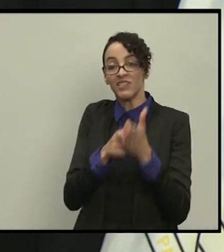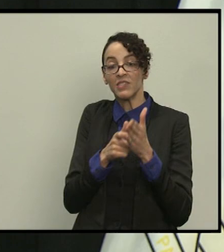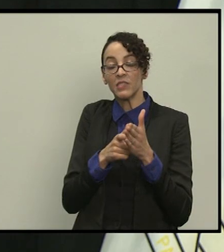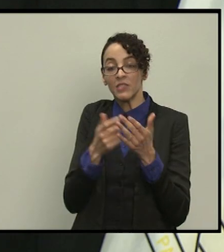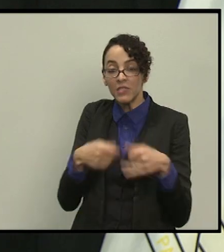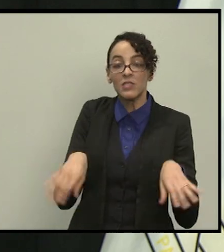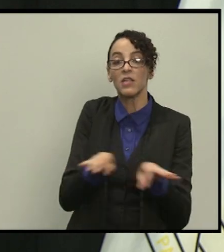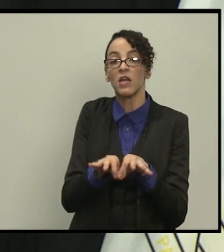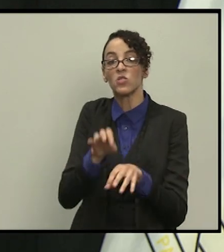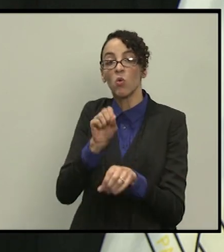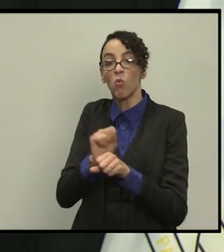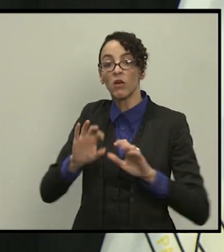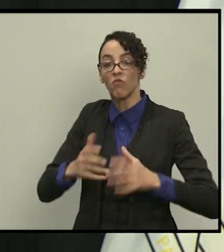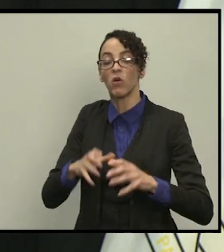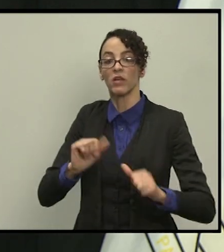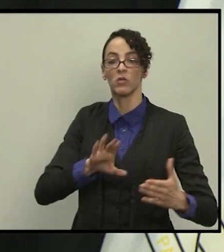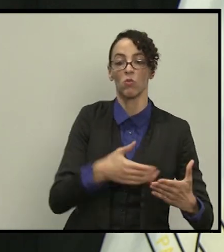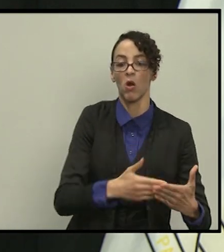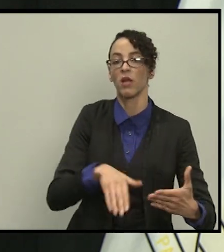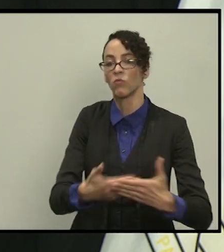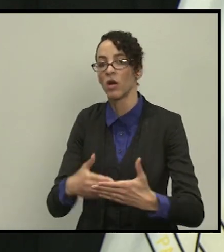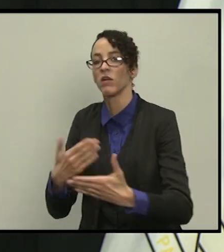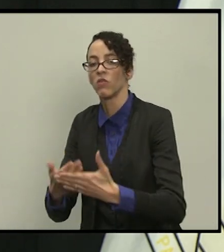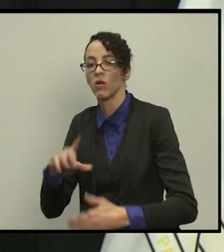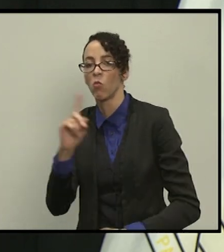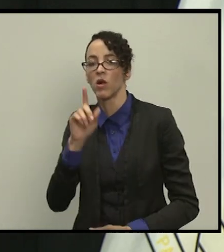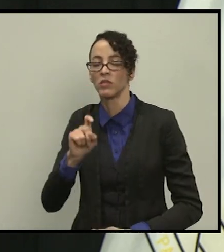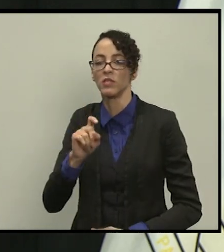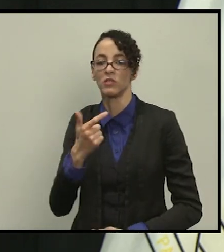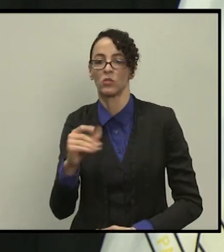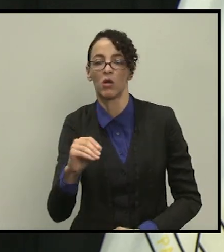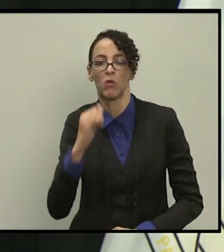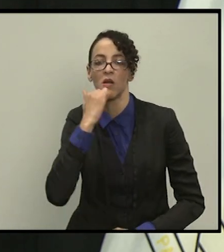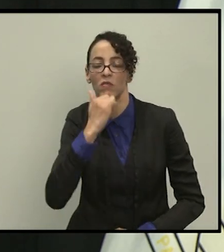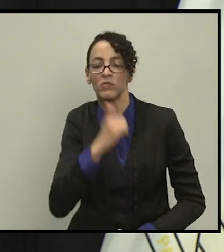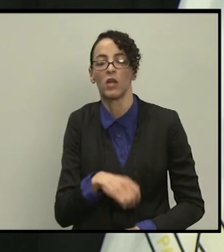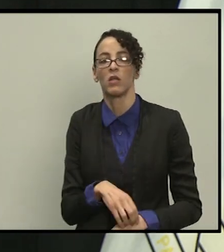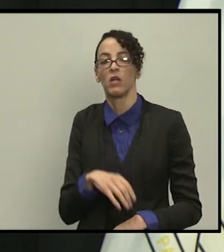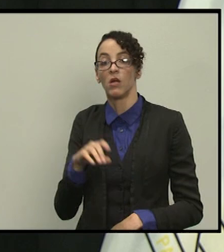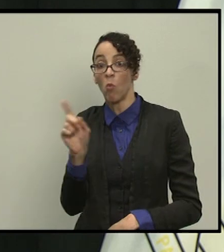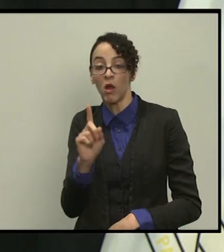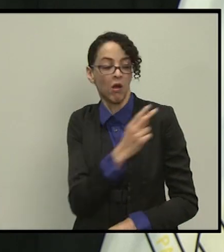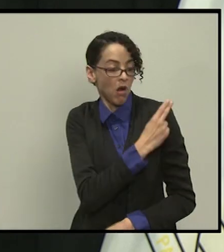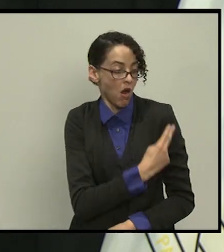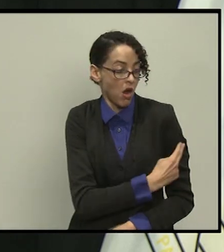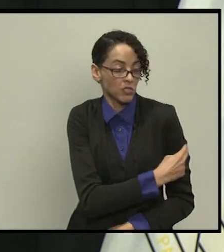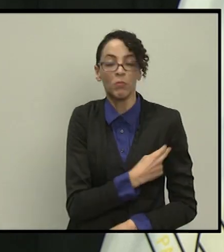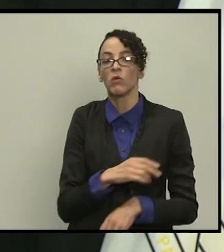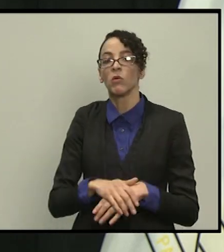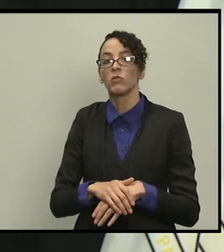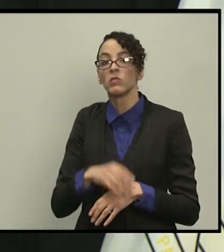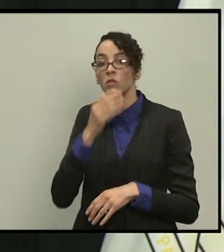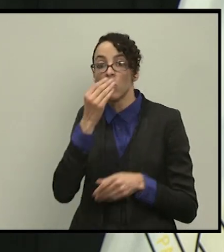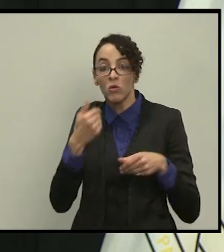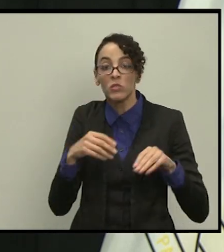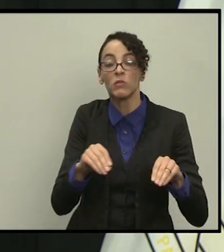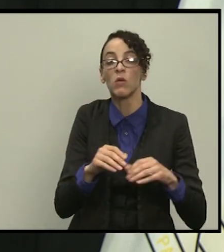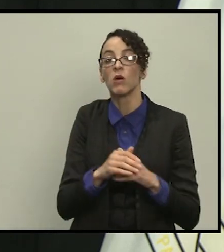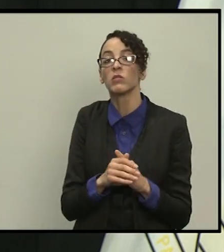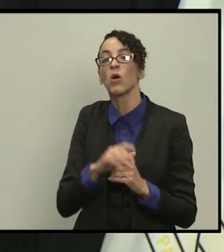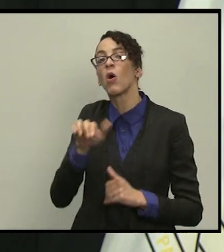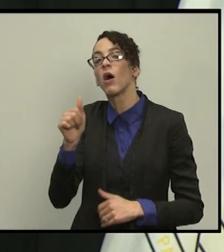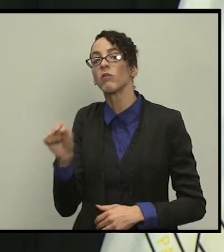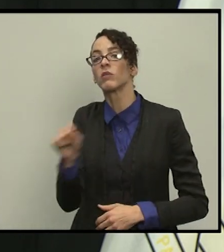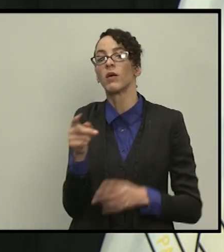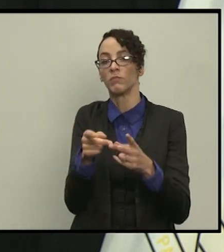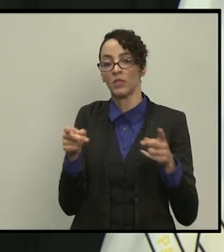Their destinations include our hospitals, our grocery stores, or places where folks are making themselves